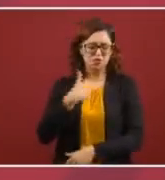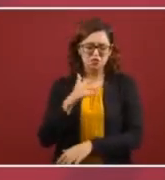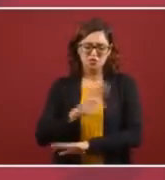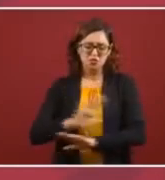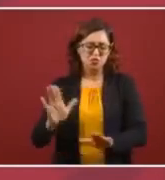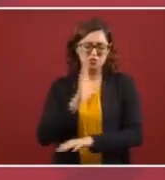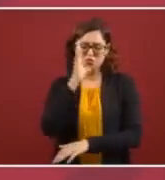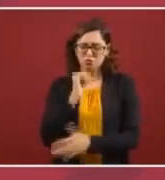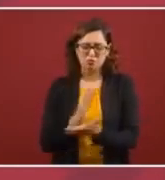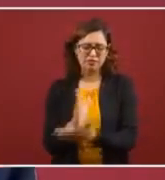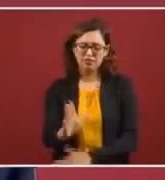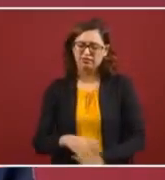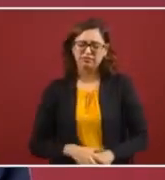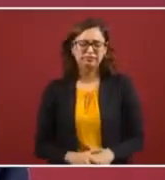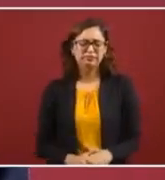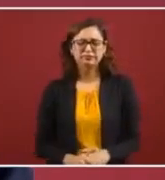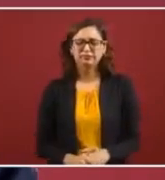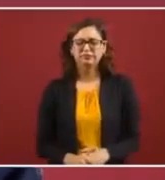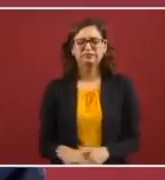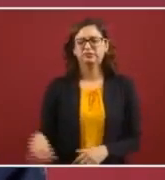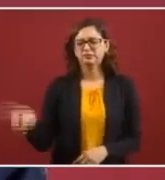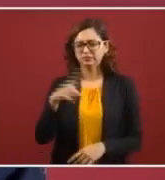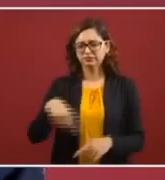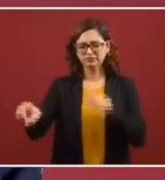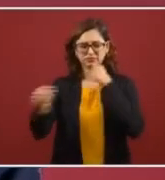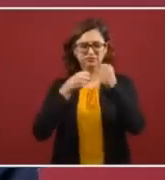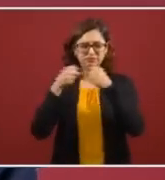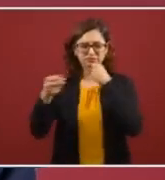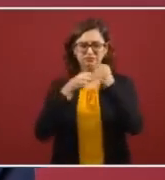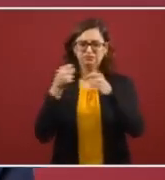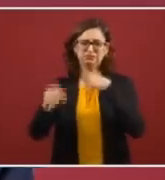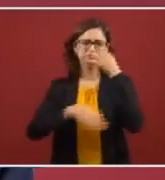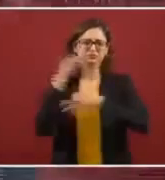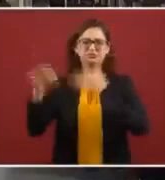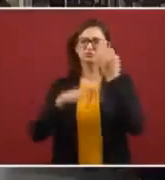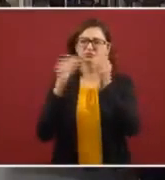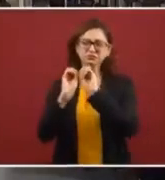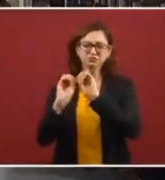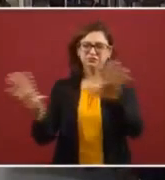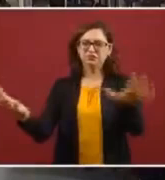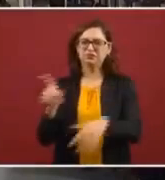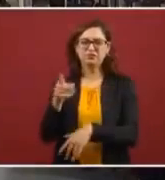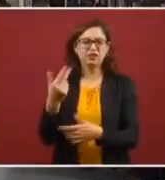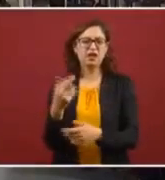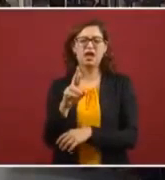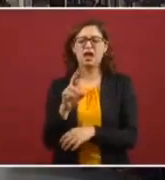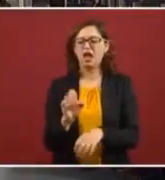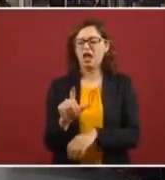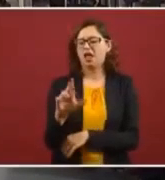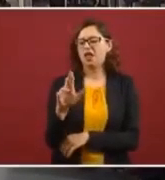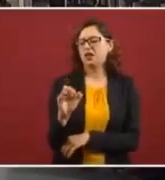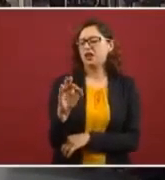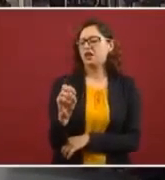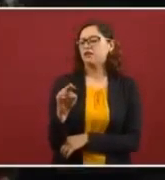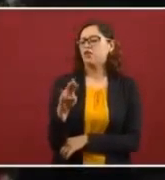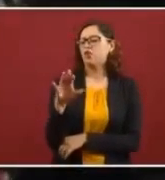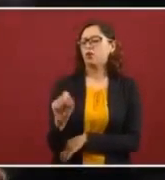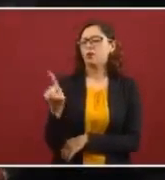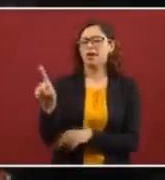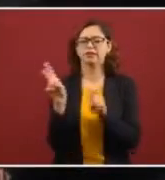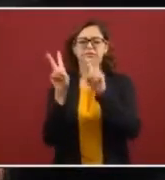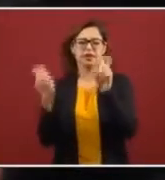something that is more for